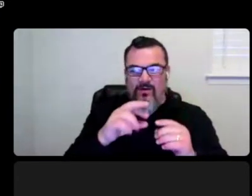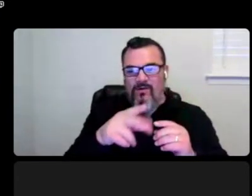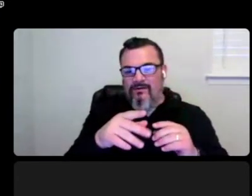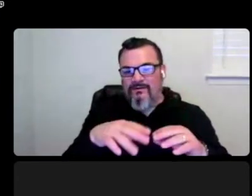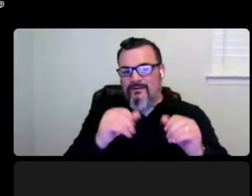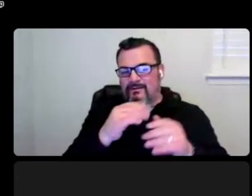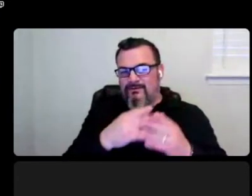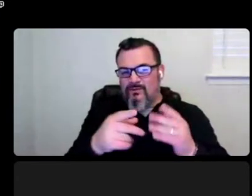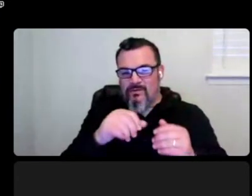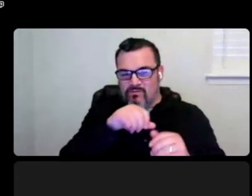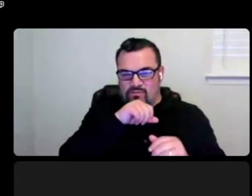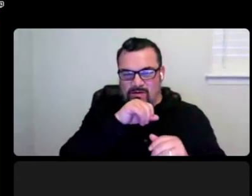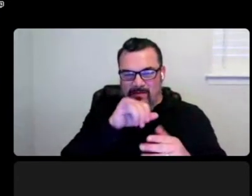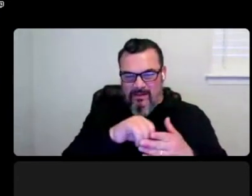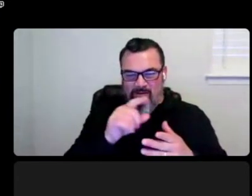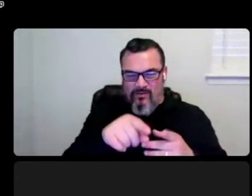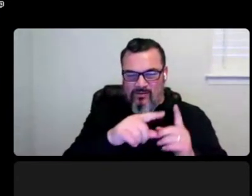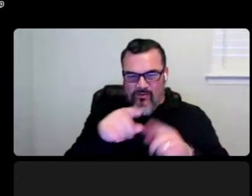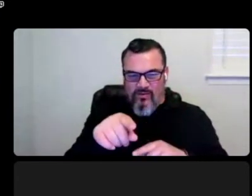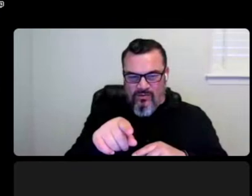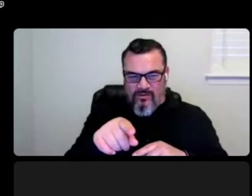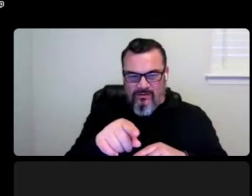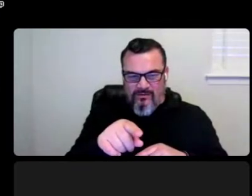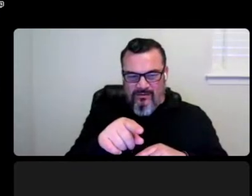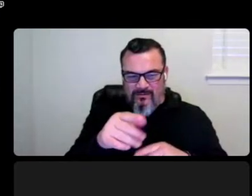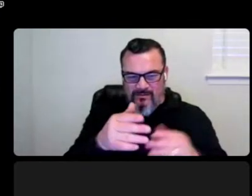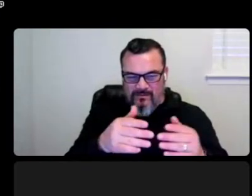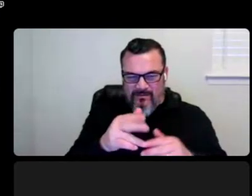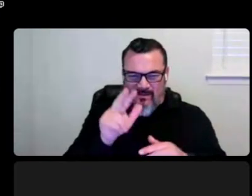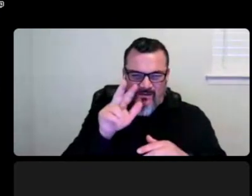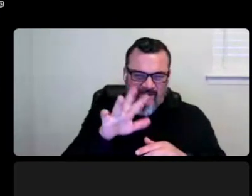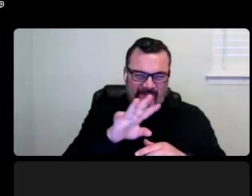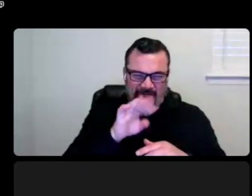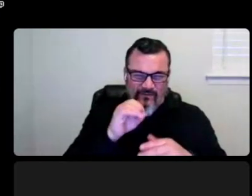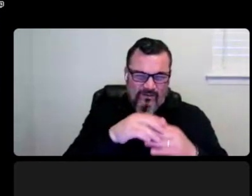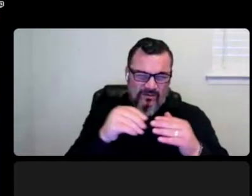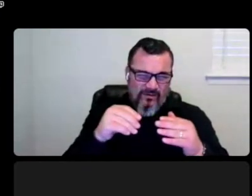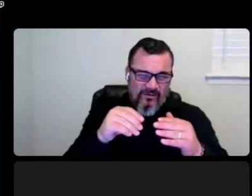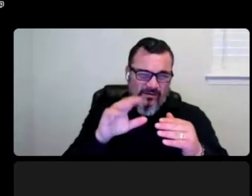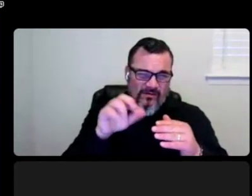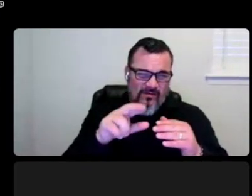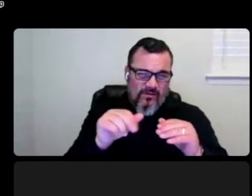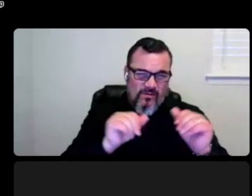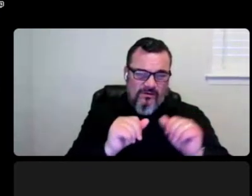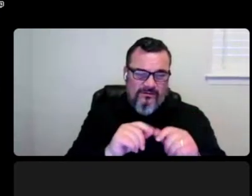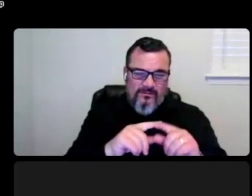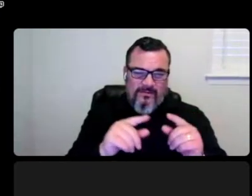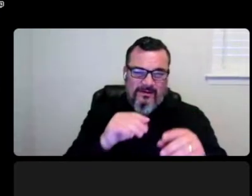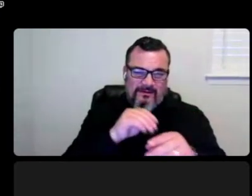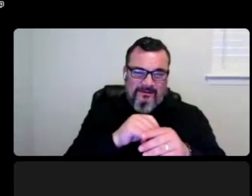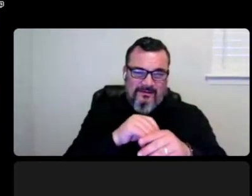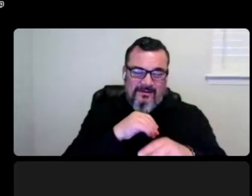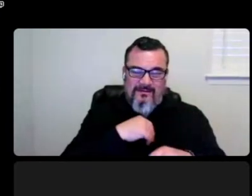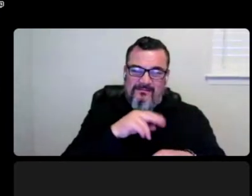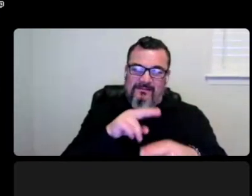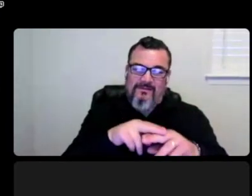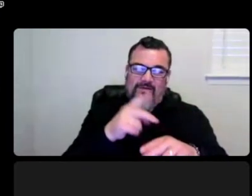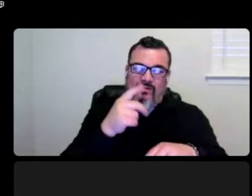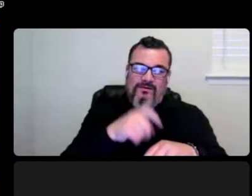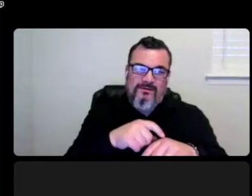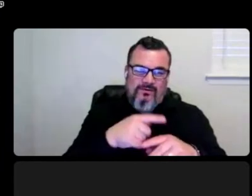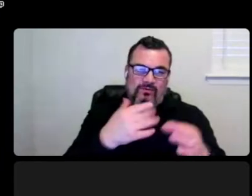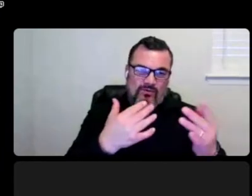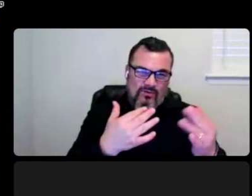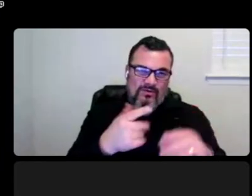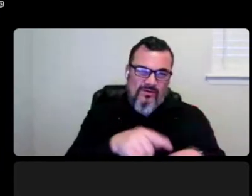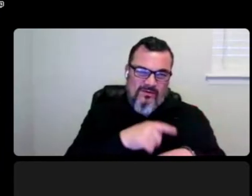take somebody to the prom, that's where you go. It's maybe a $35, $40 car wash. But inside, I'm sitting there one day waiting, because you wait a long